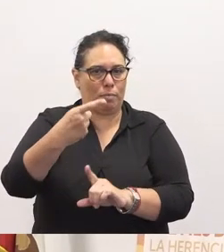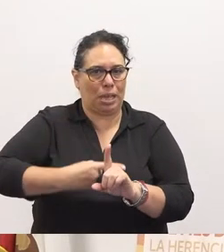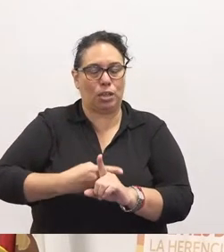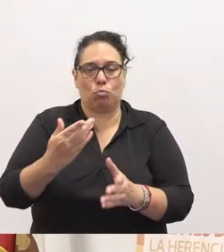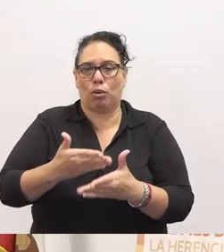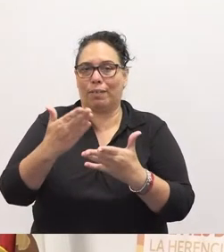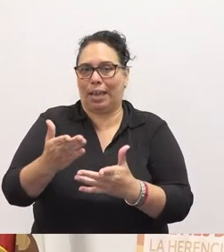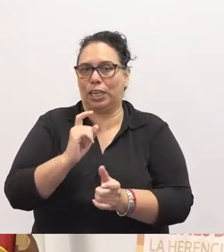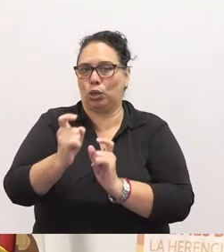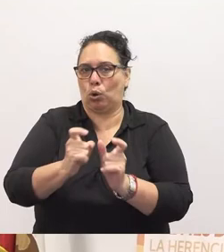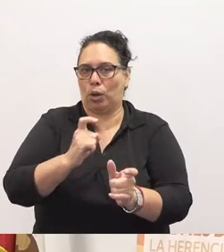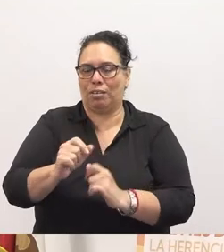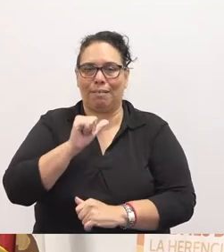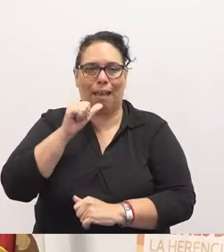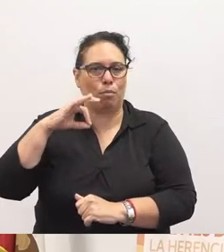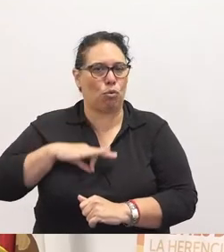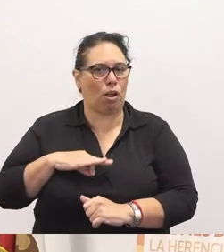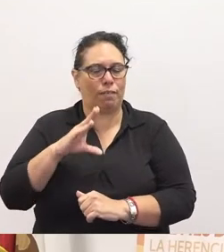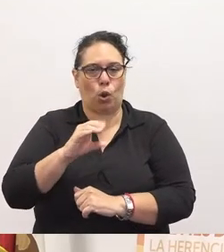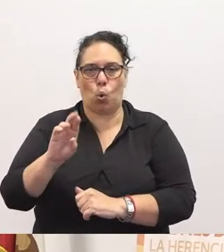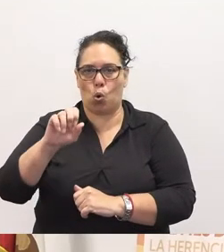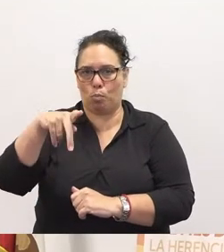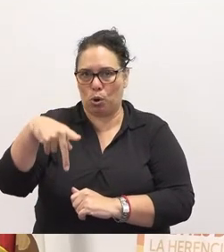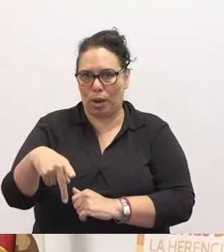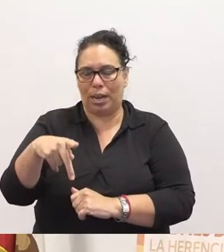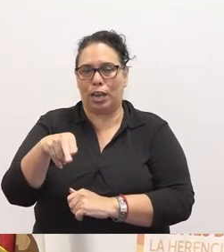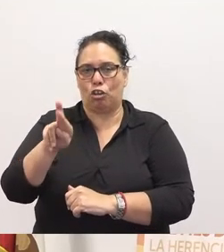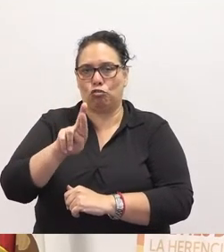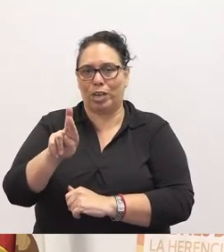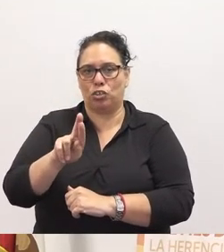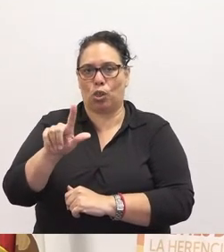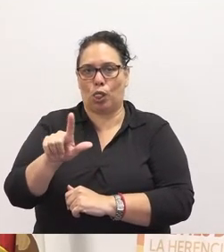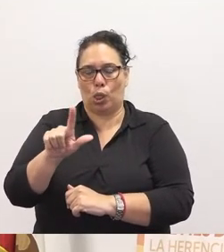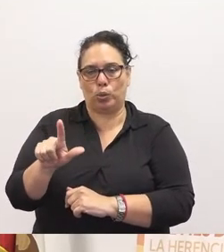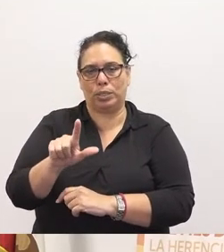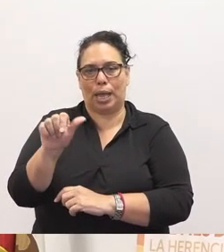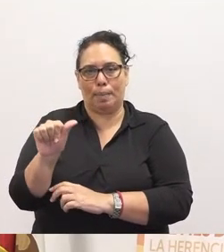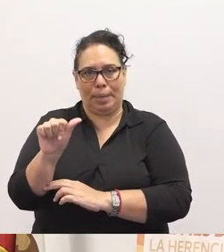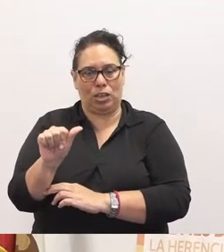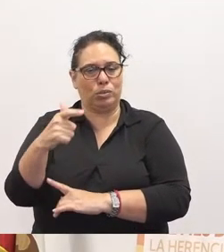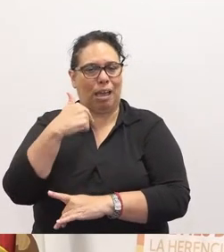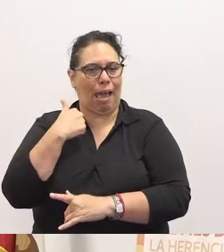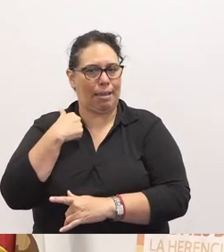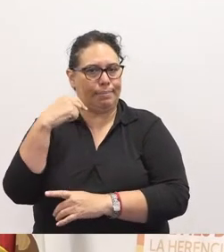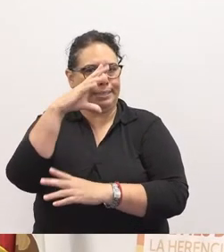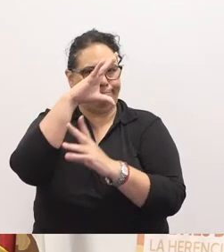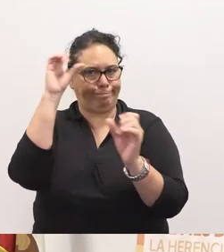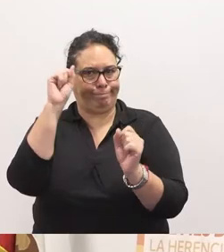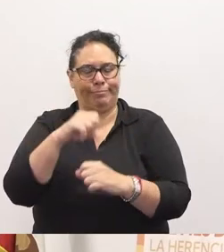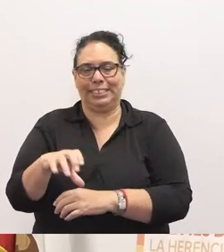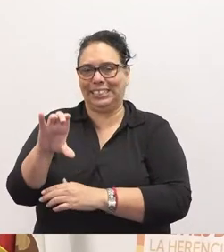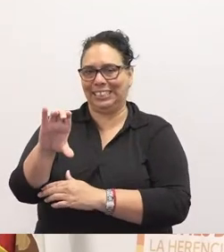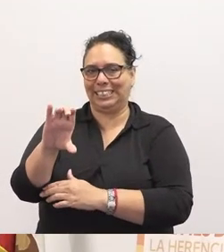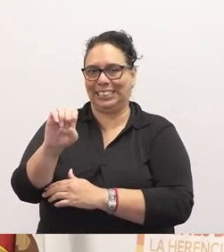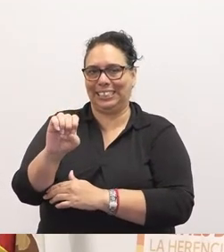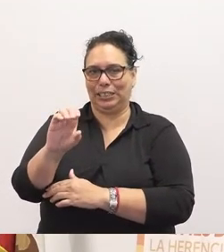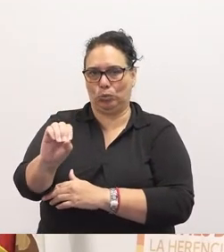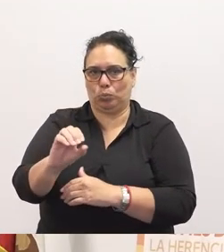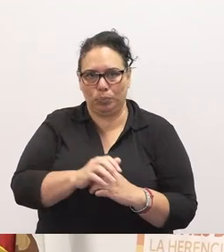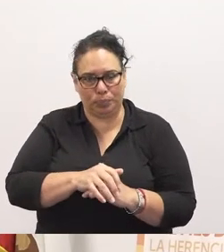provided a donation to the nonprofit corporation Rancho Los Amigos Foundation, of which I am the CEO.